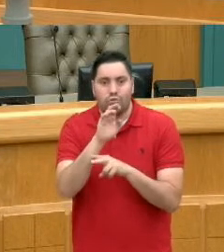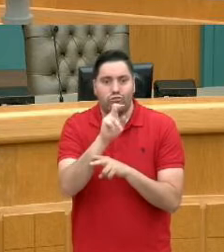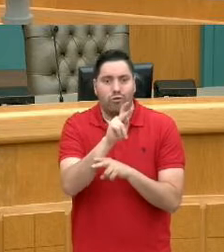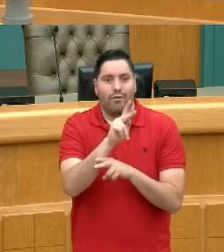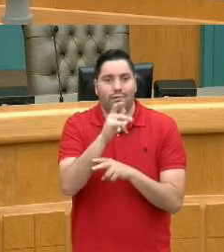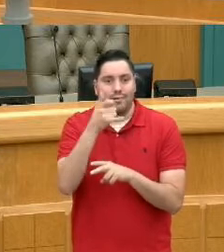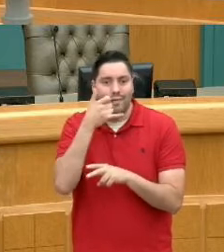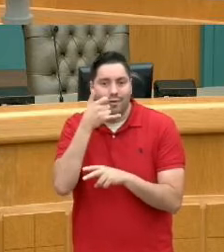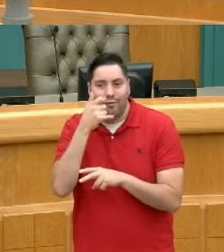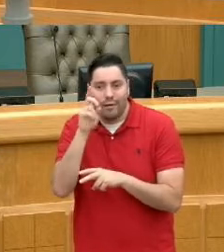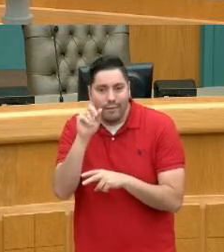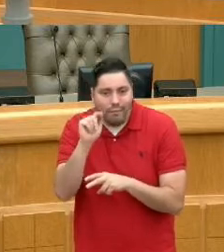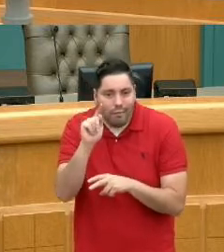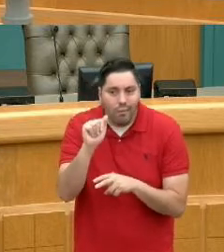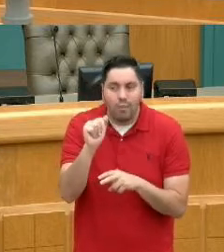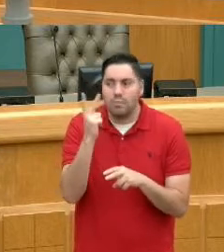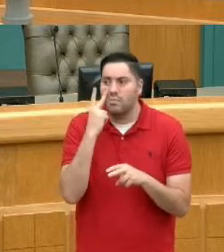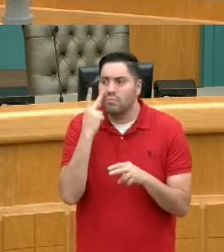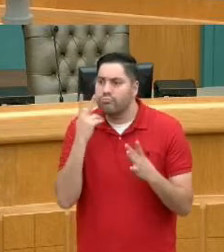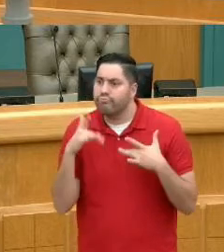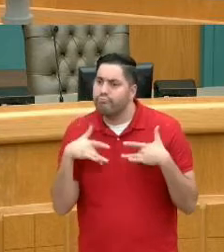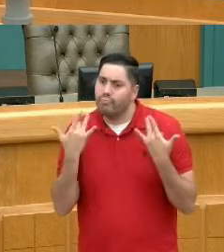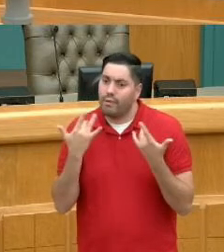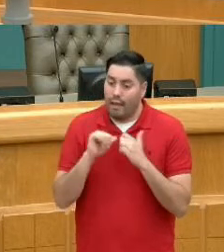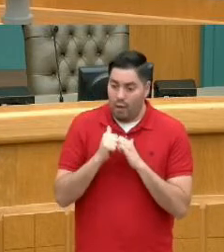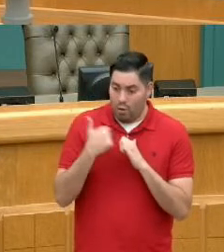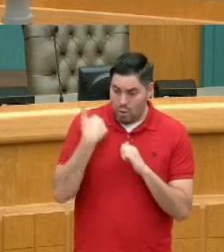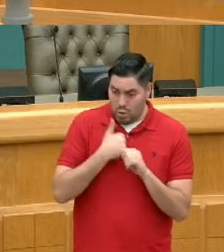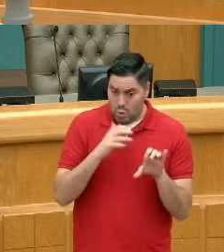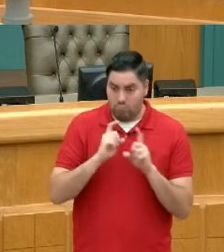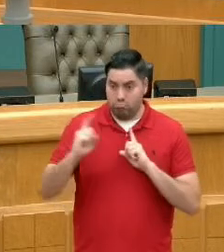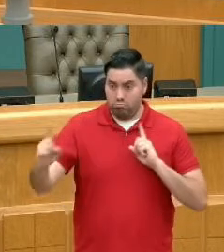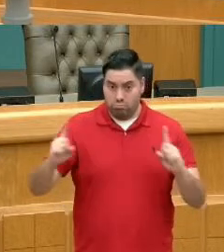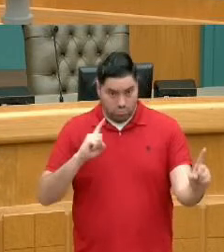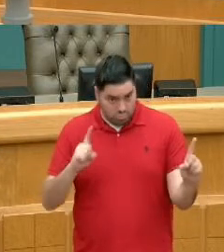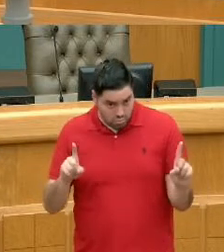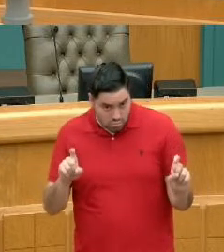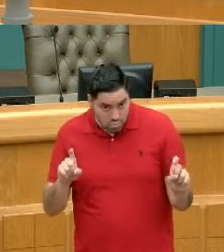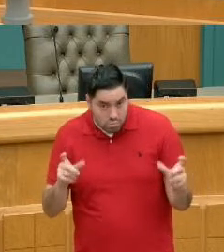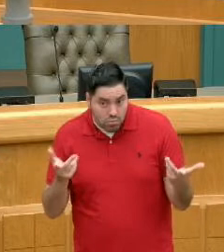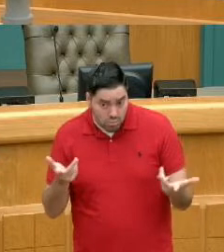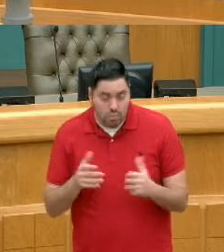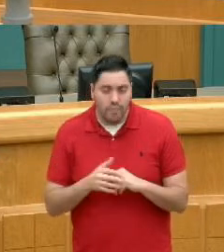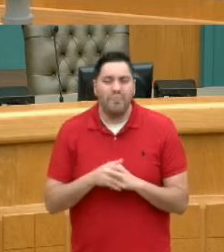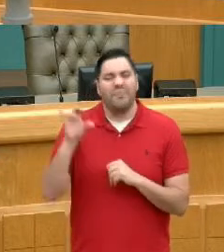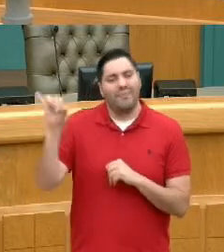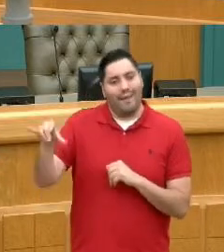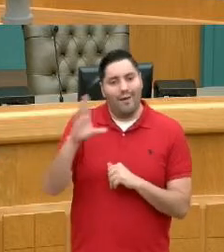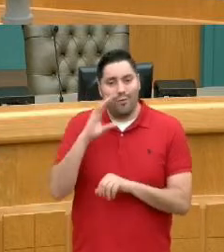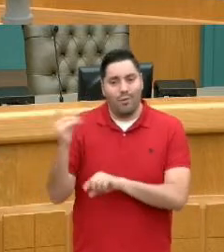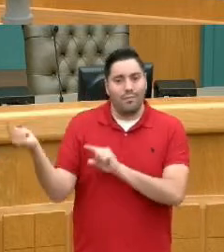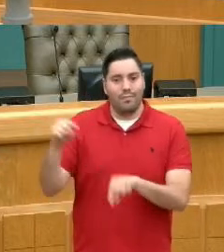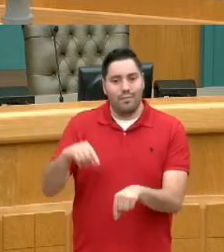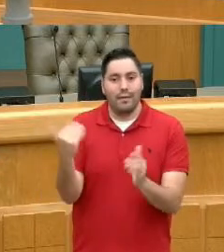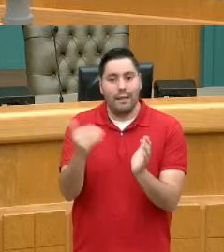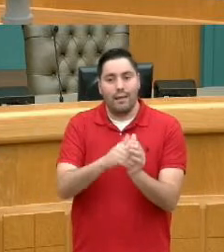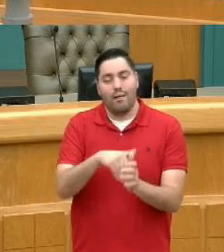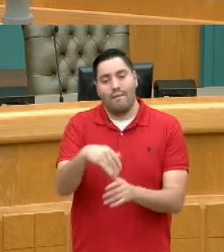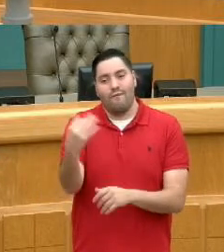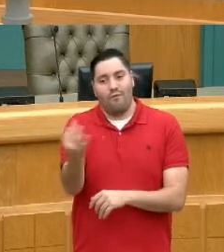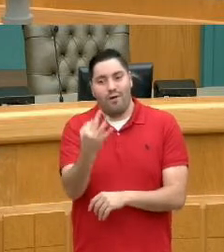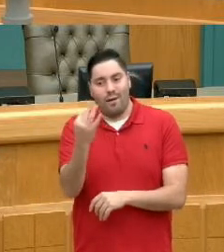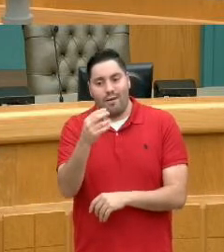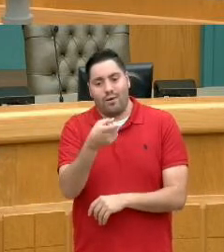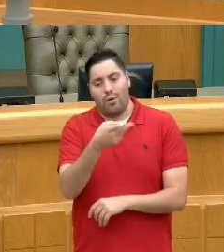country are using. That tool to see how we're doing on social distancing and that type of stuff. So they'll be here Friday. That's